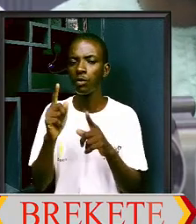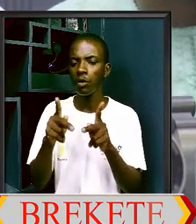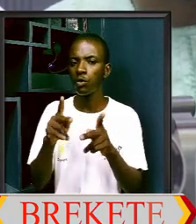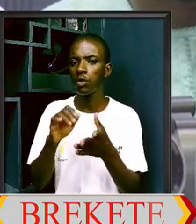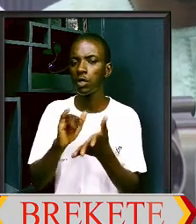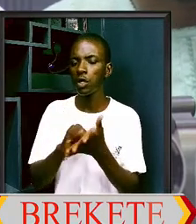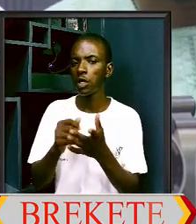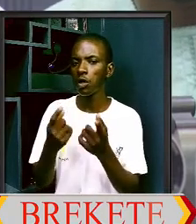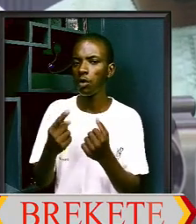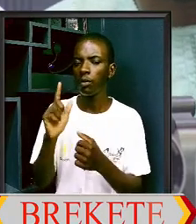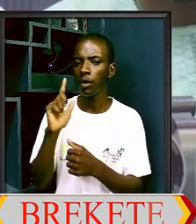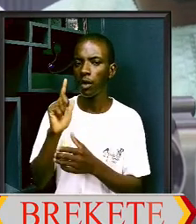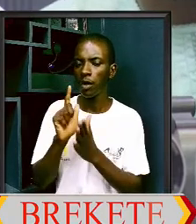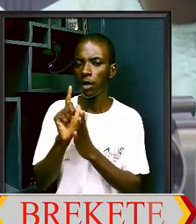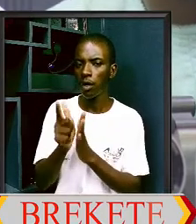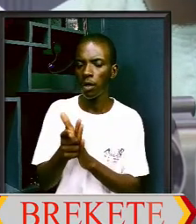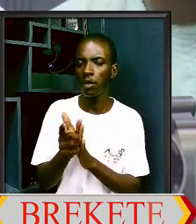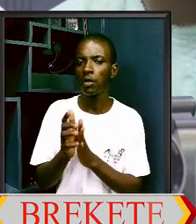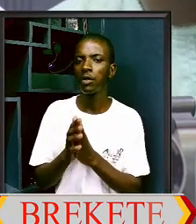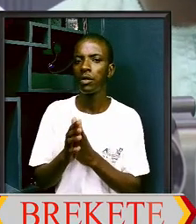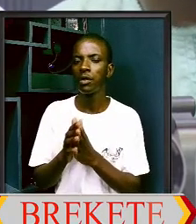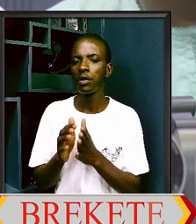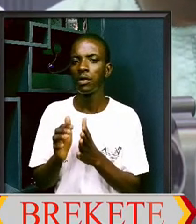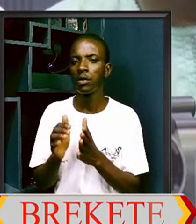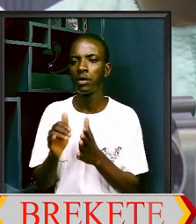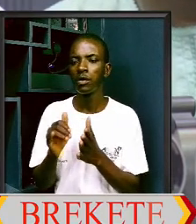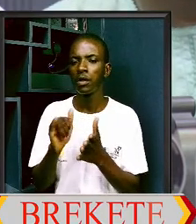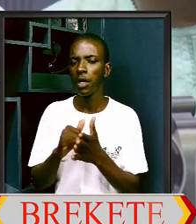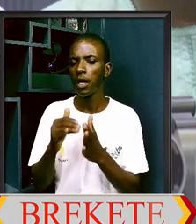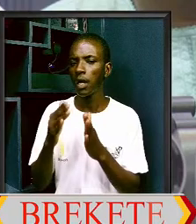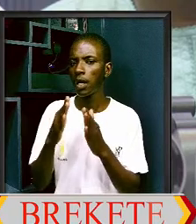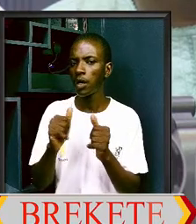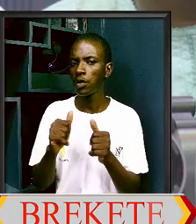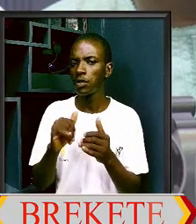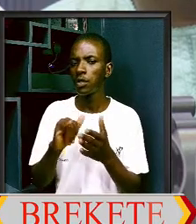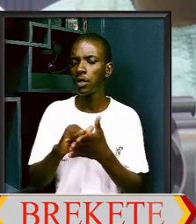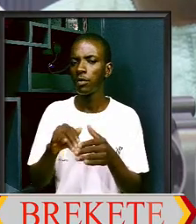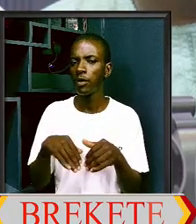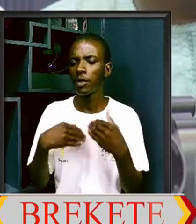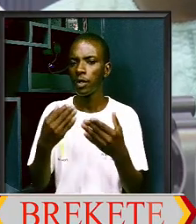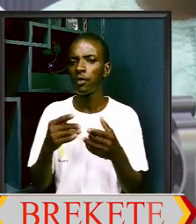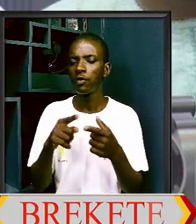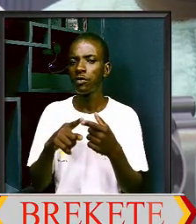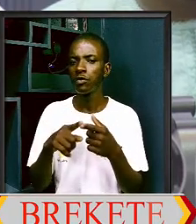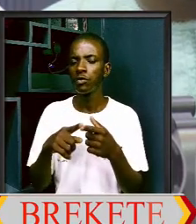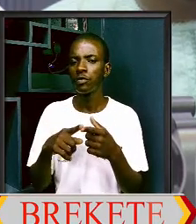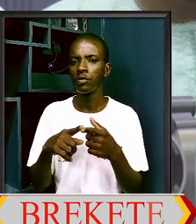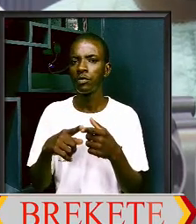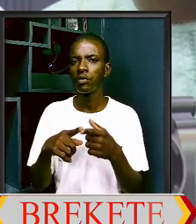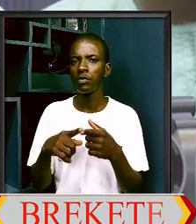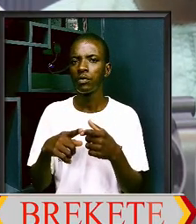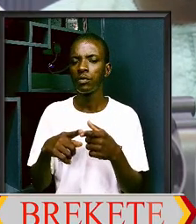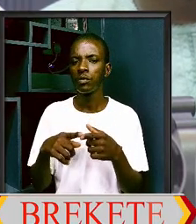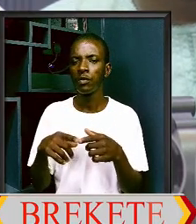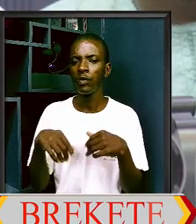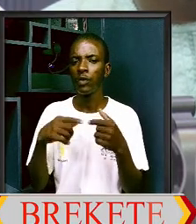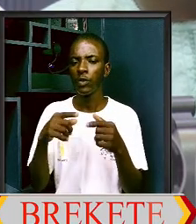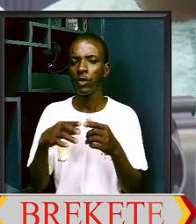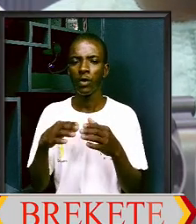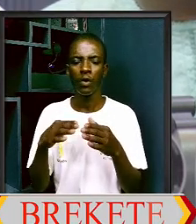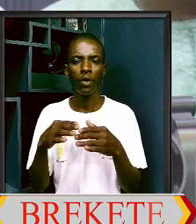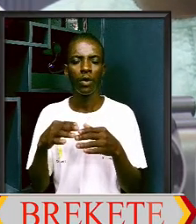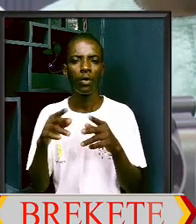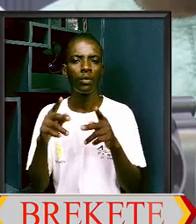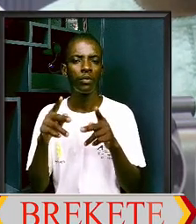come later sir that house has been given that three times it doesn't really